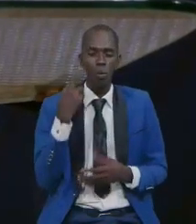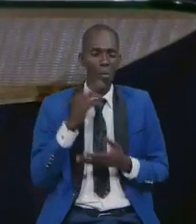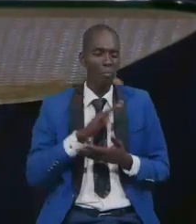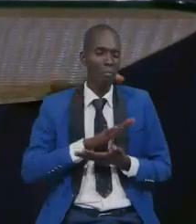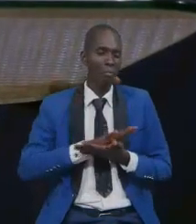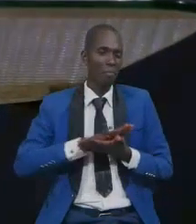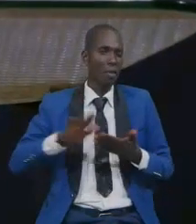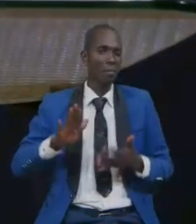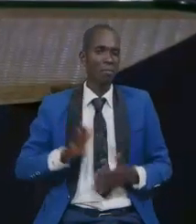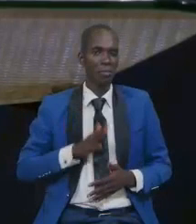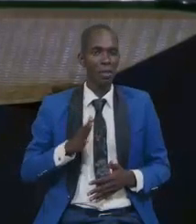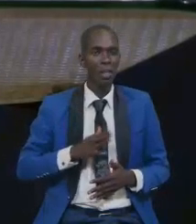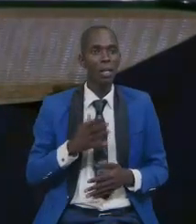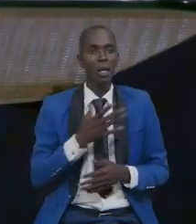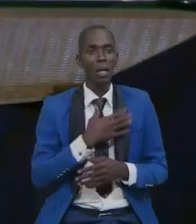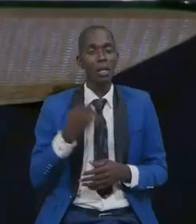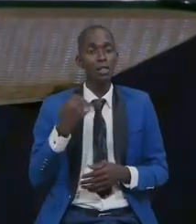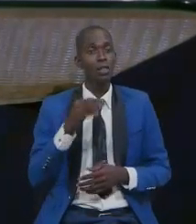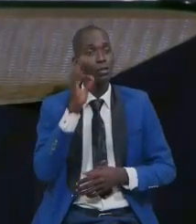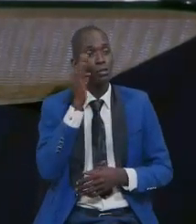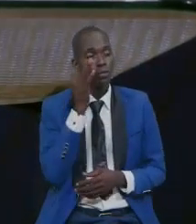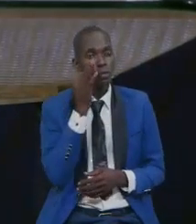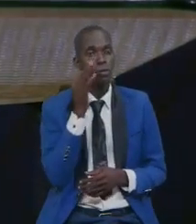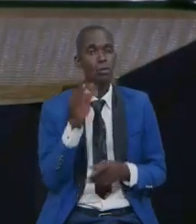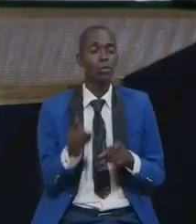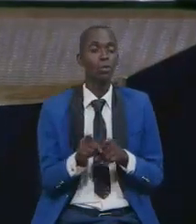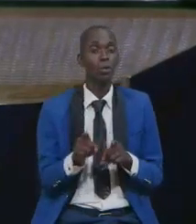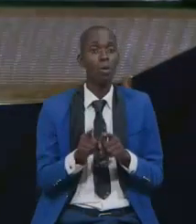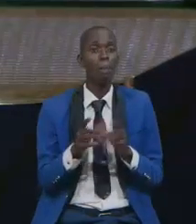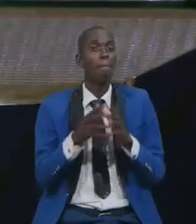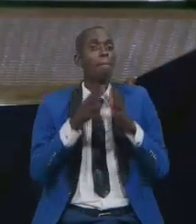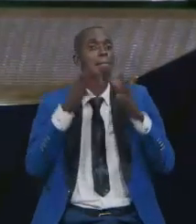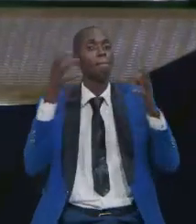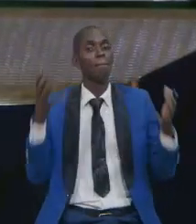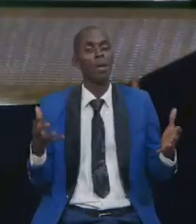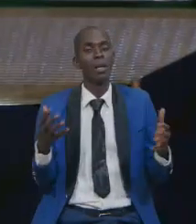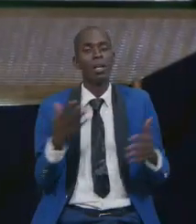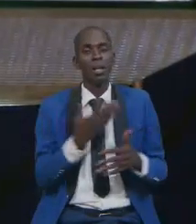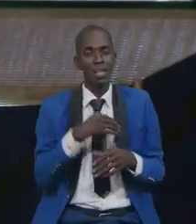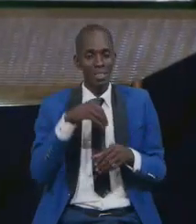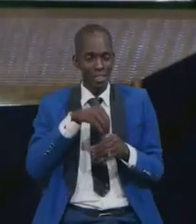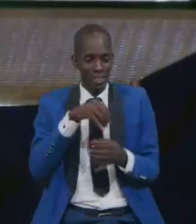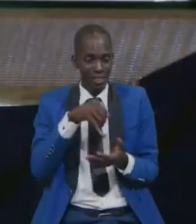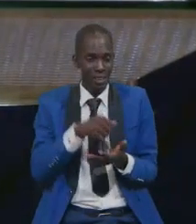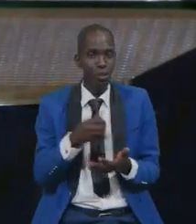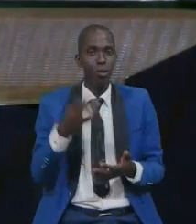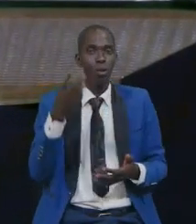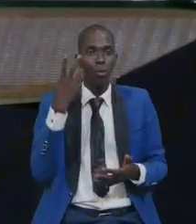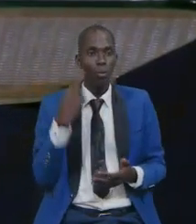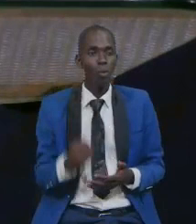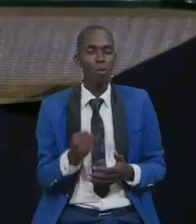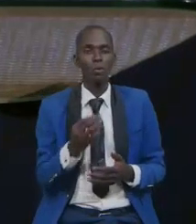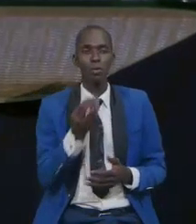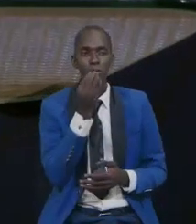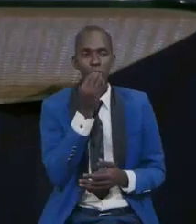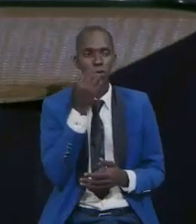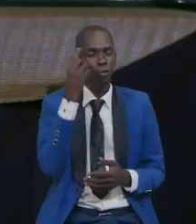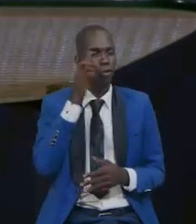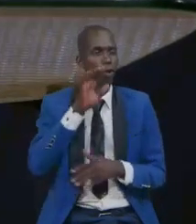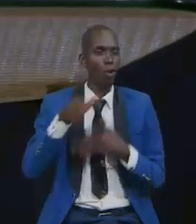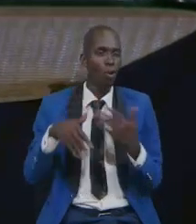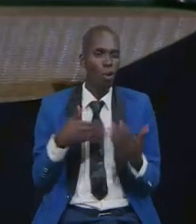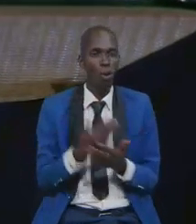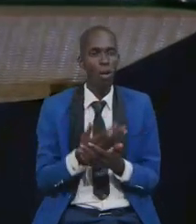the fruit thereof much, and in it was meat for all, and